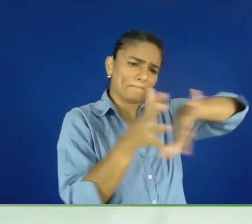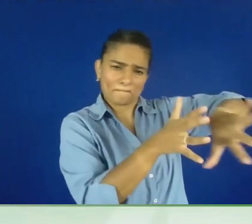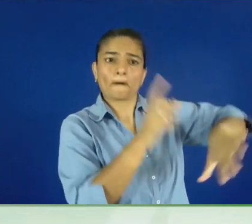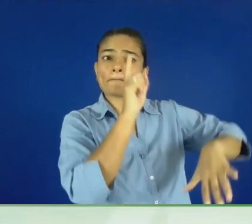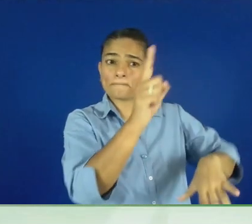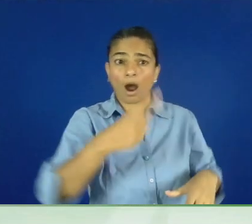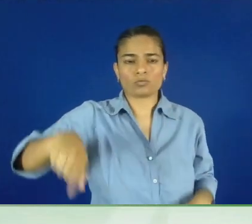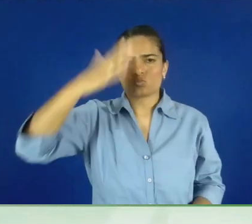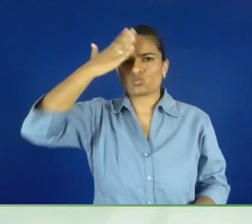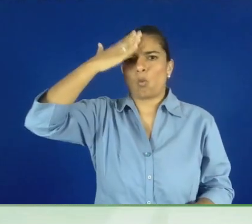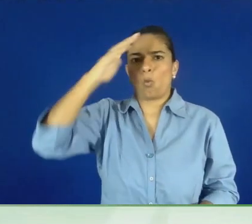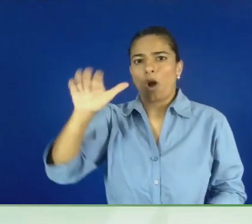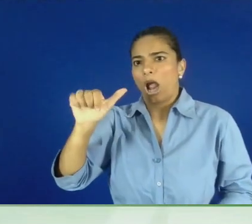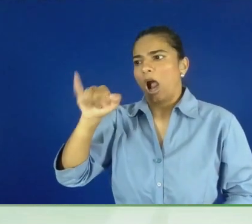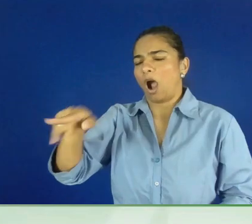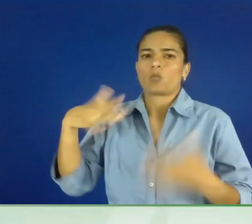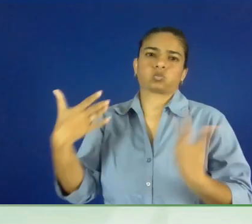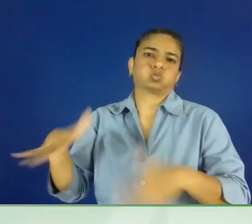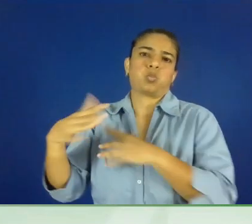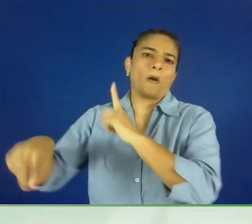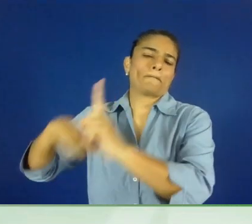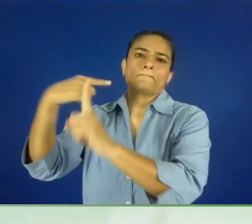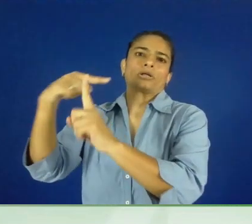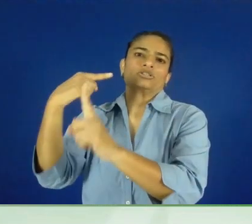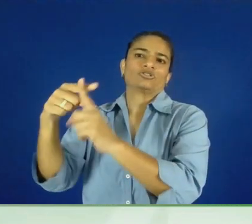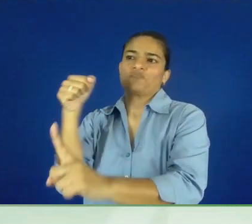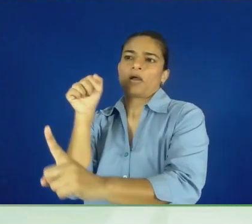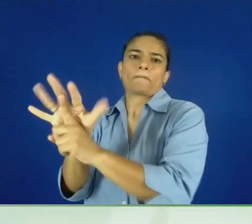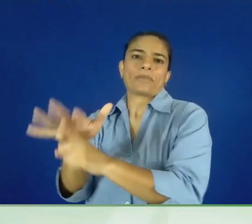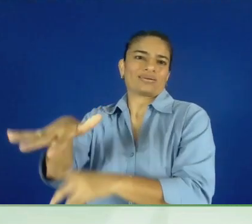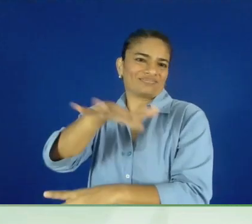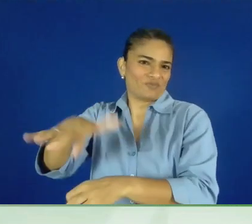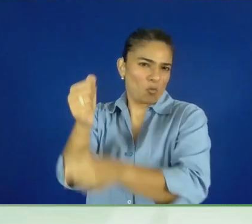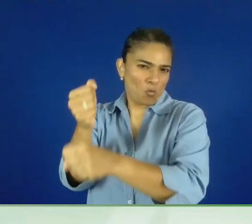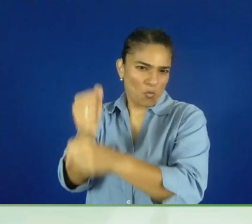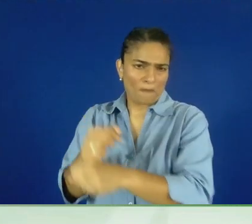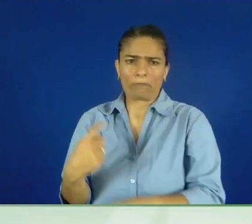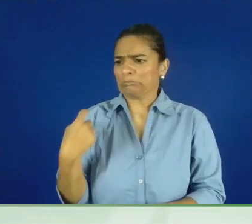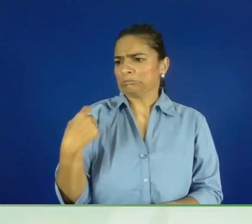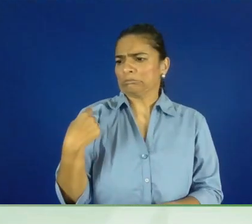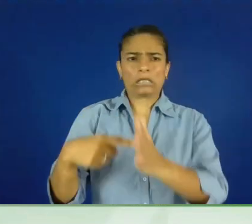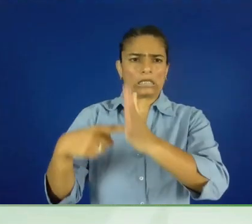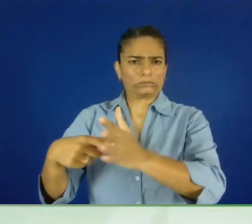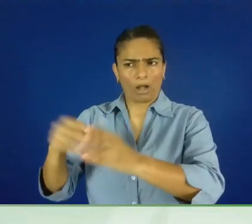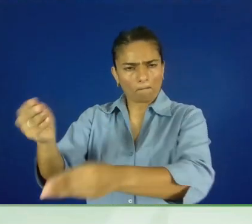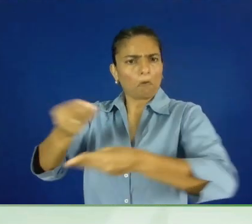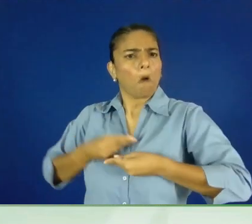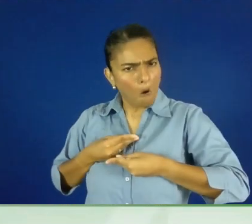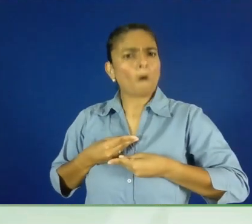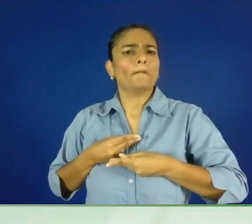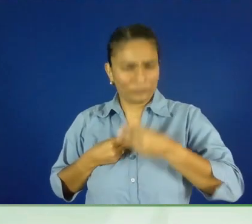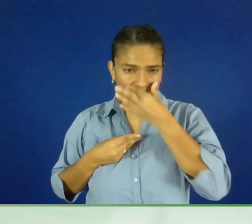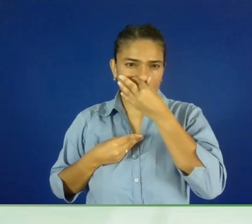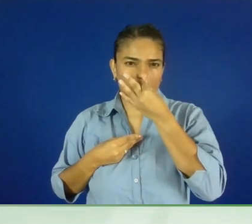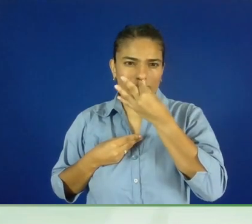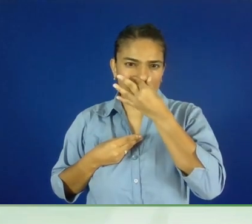given recently was the ability for more people who are deaf to work from home because of the quality